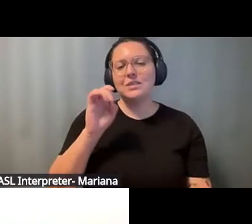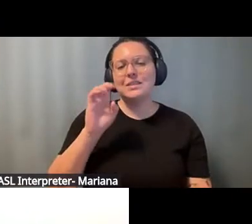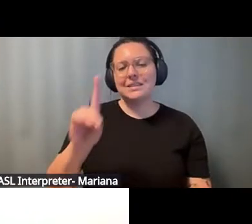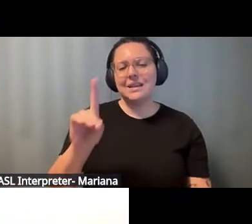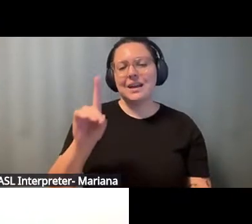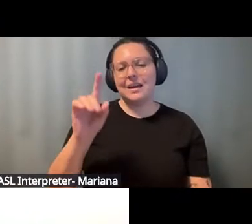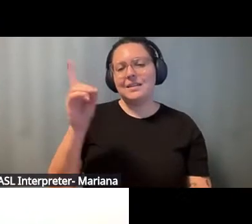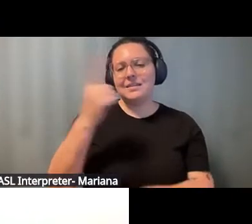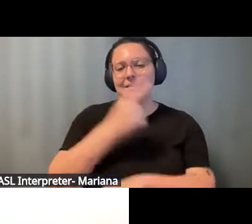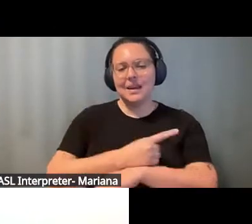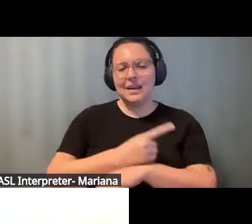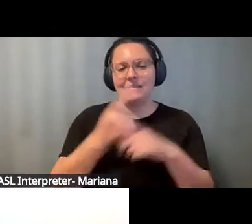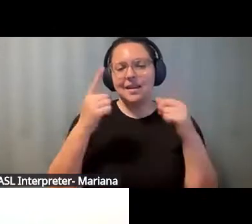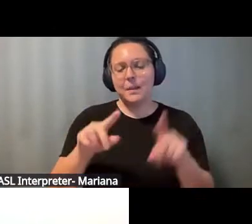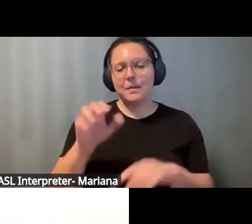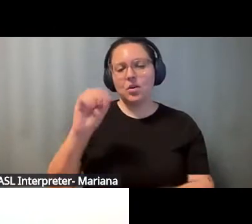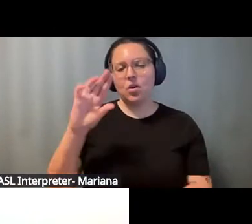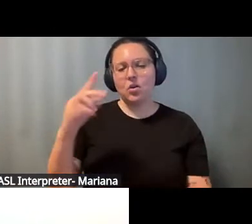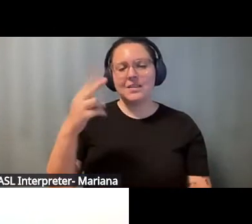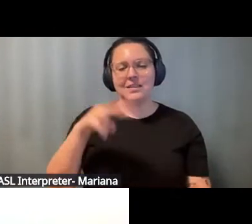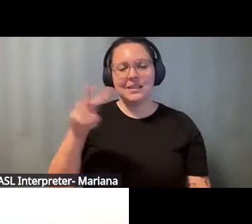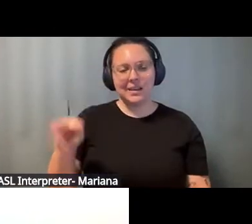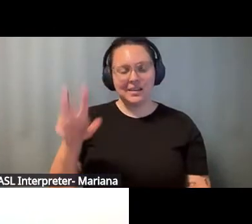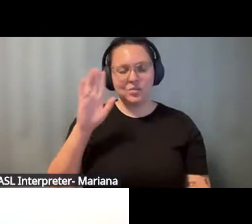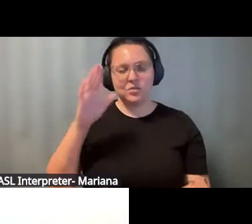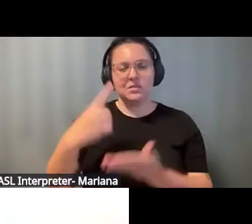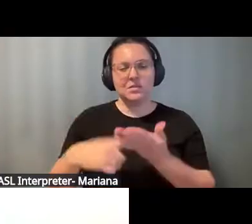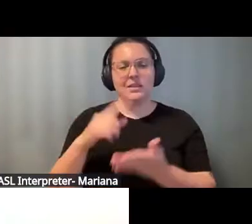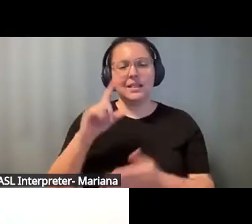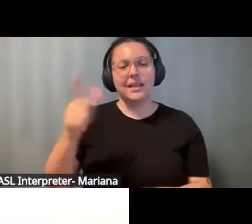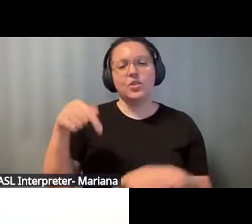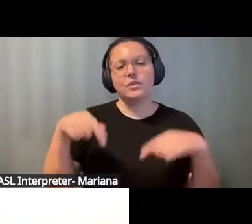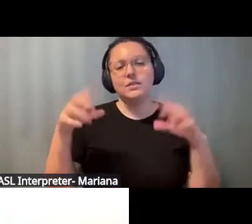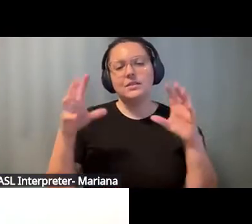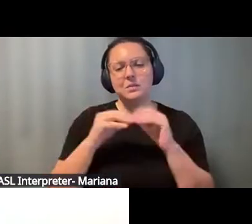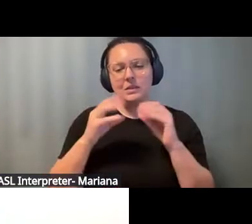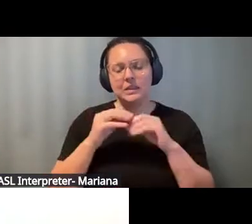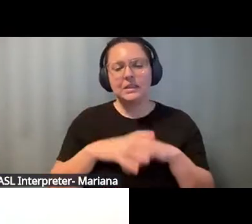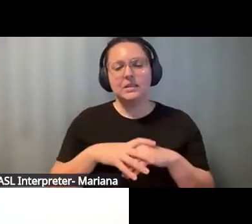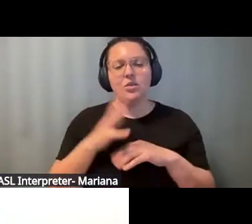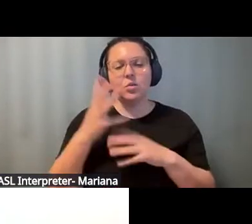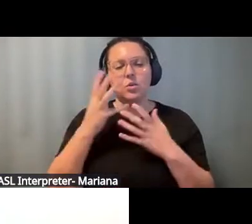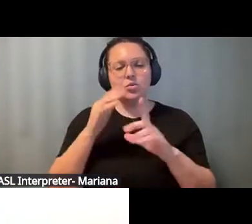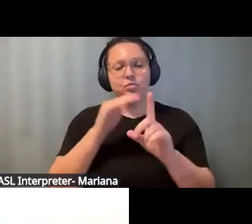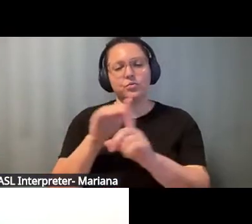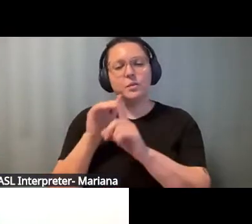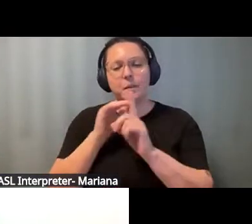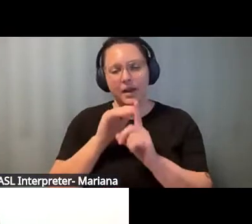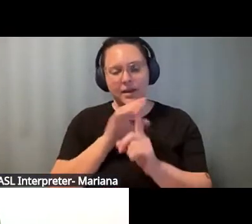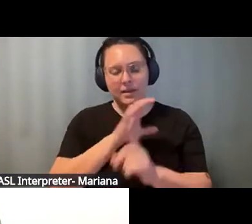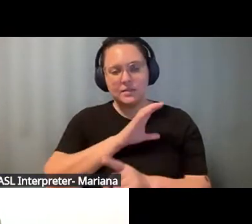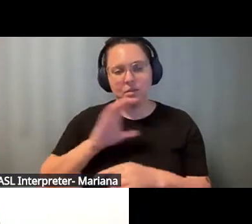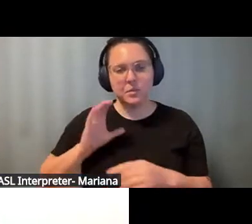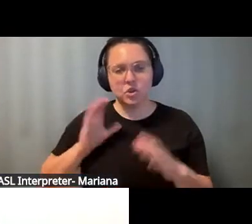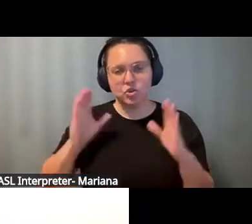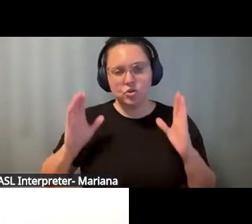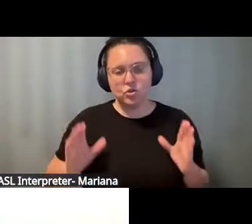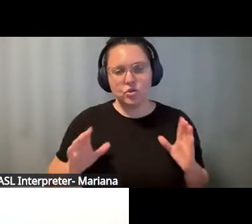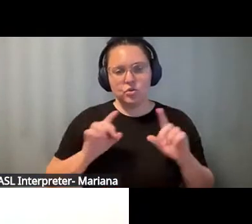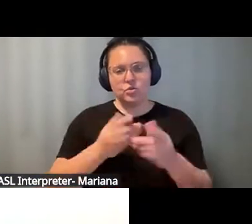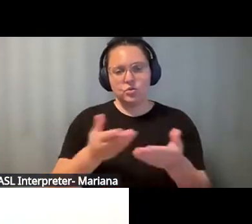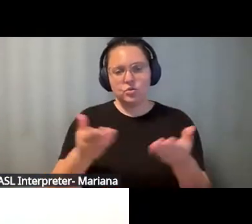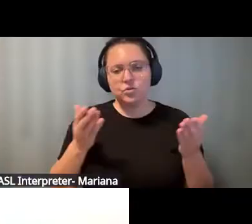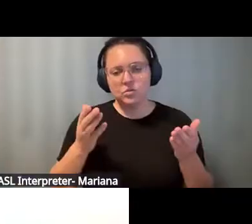for that. I will like to make a reminder to the commissioners just to let Miss Kimberly